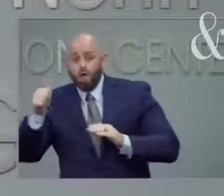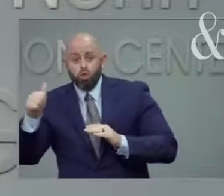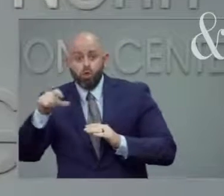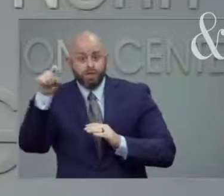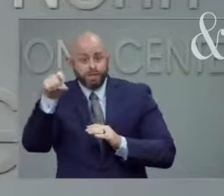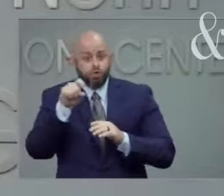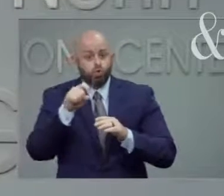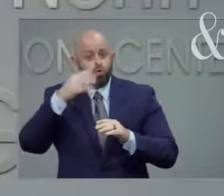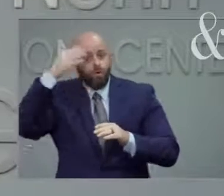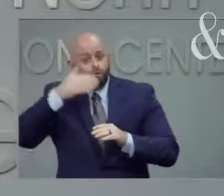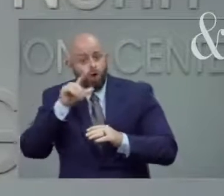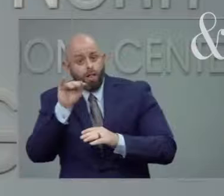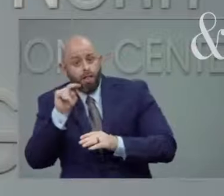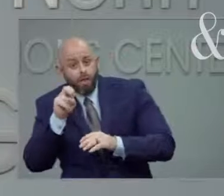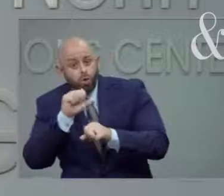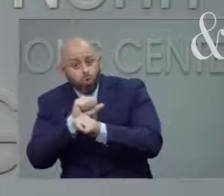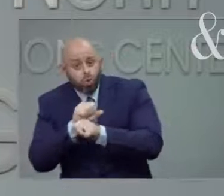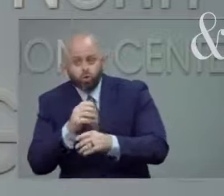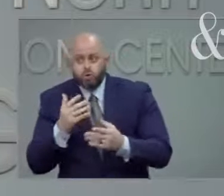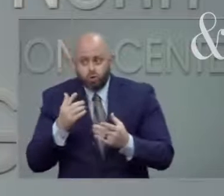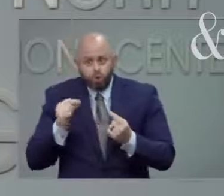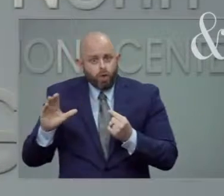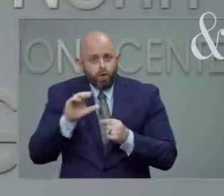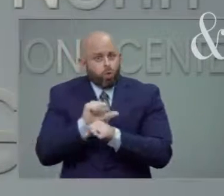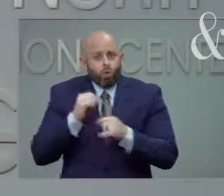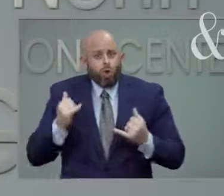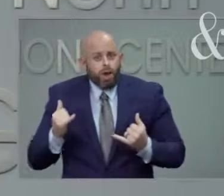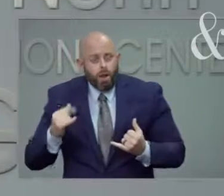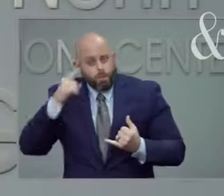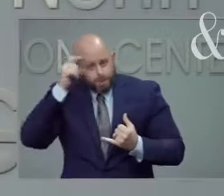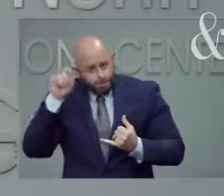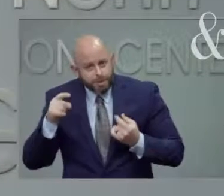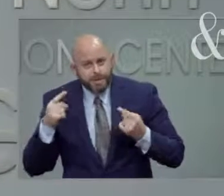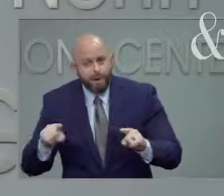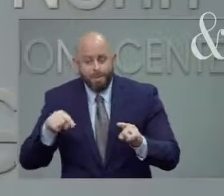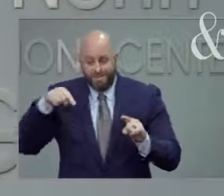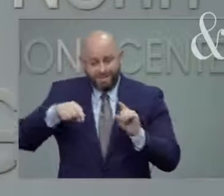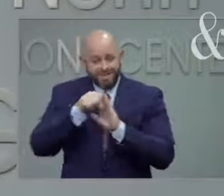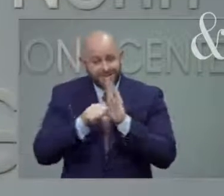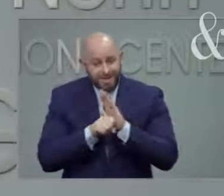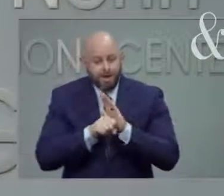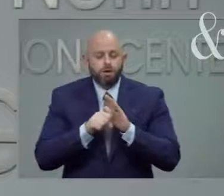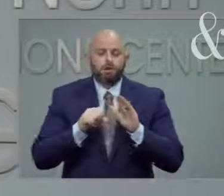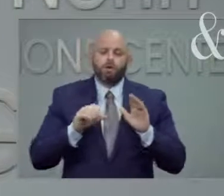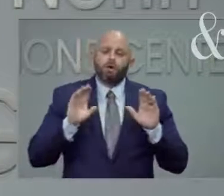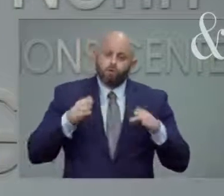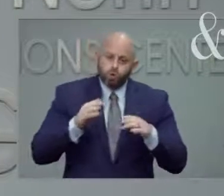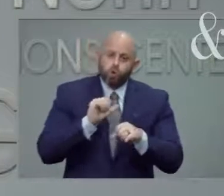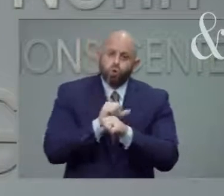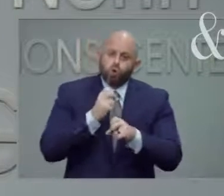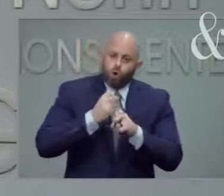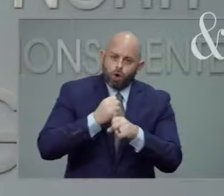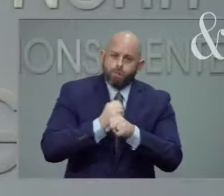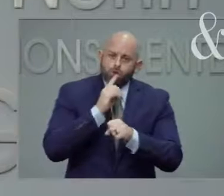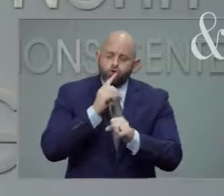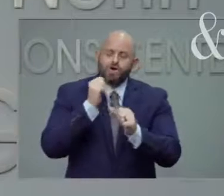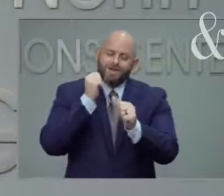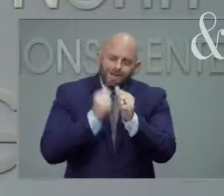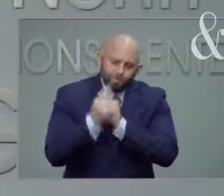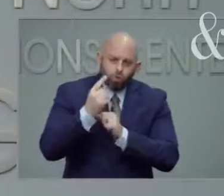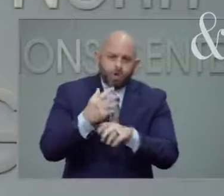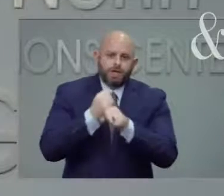their work now because it needs to be done. And this state is going to work hard to make sure everybody gets vaccinated at the end of the